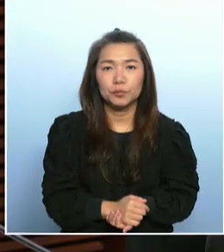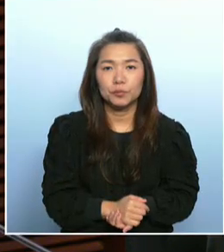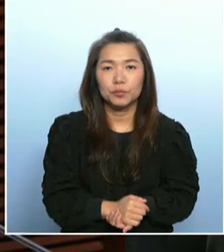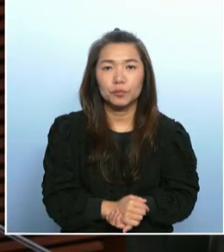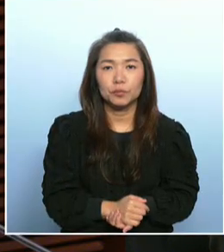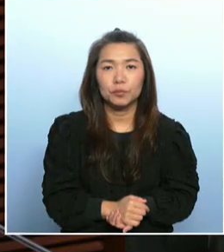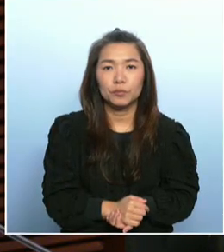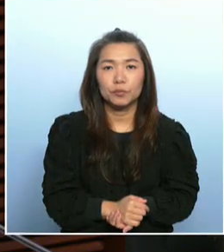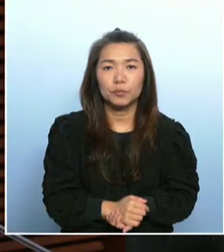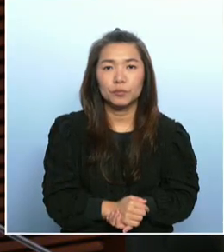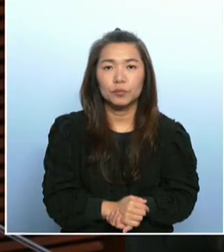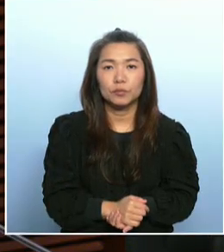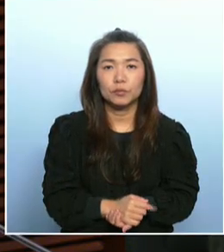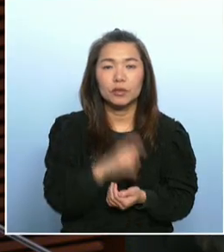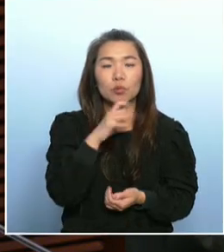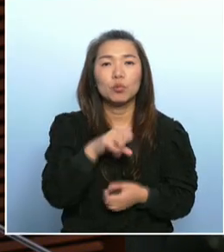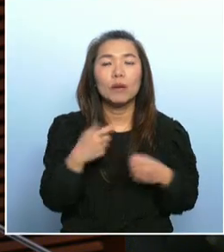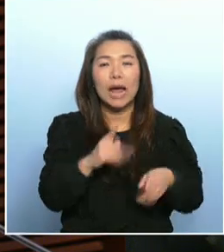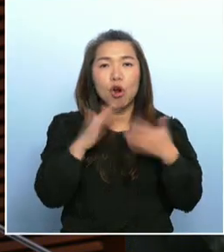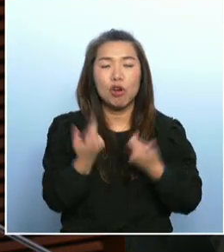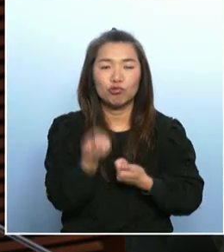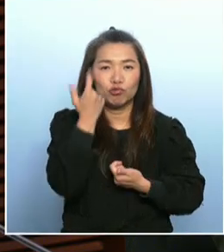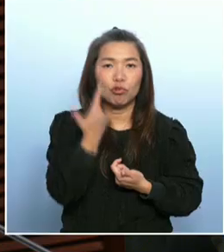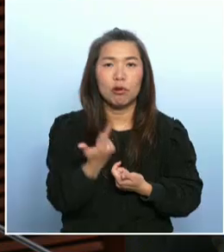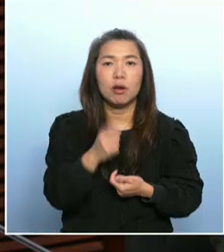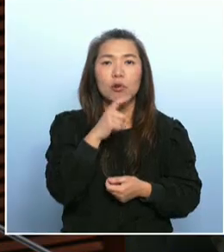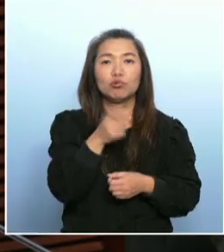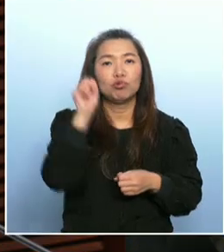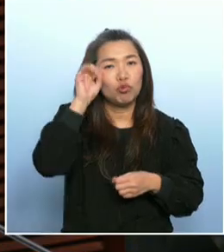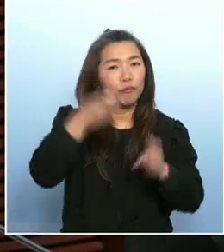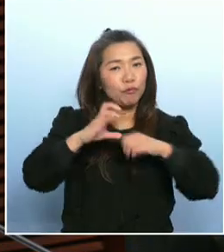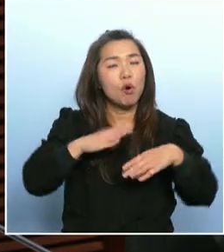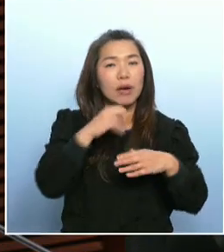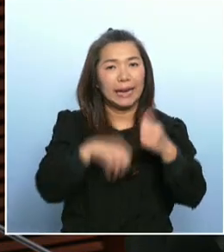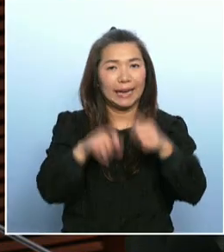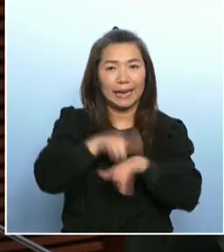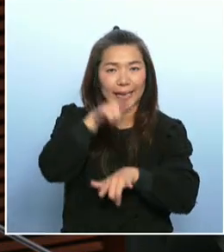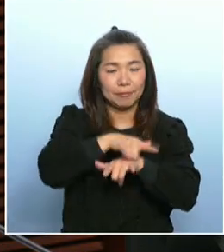information technology to assist. We are using the